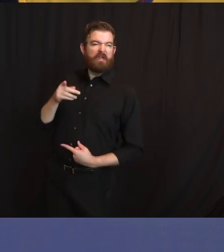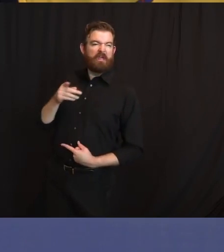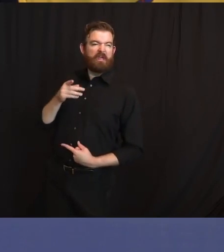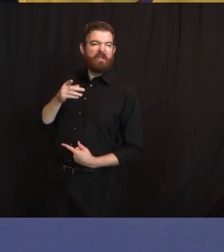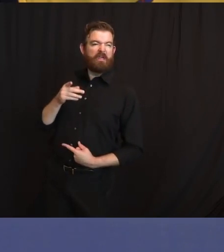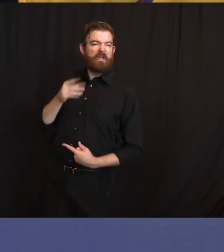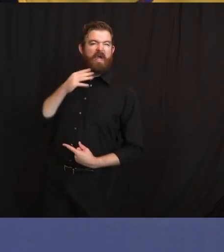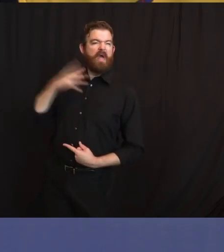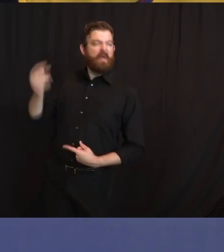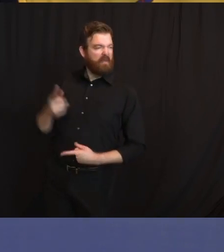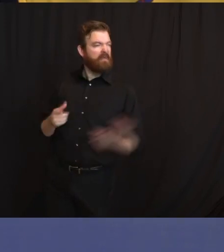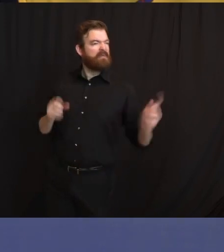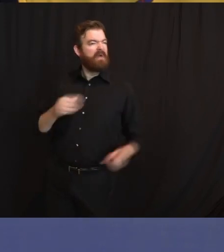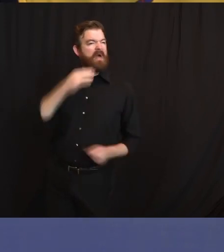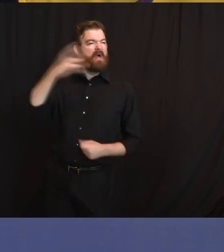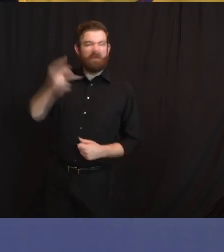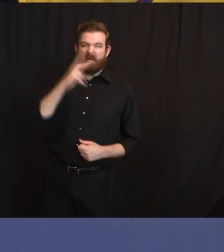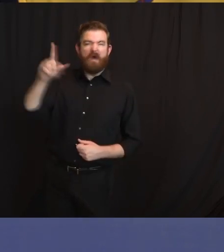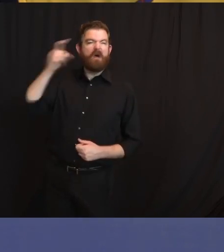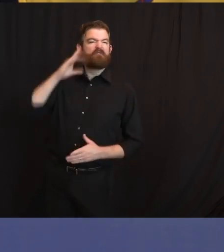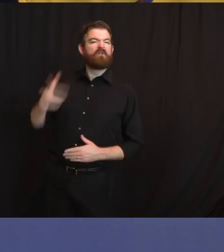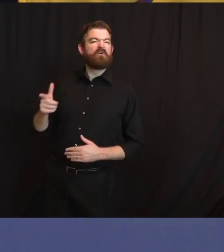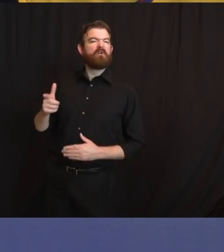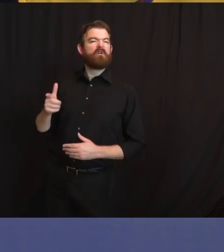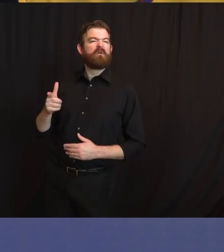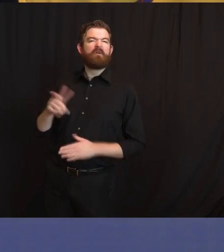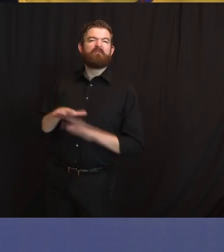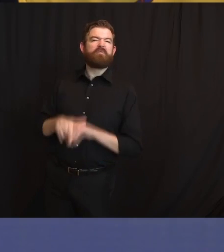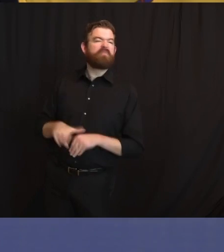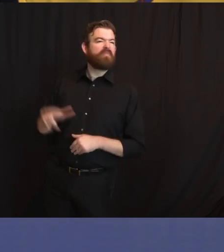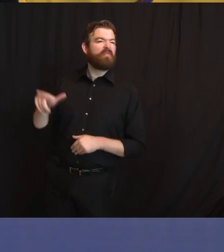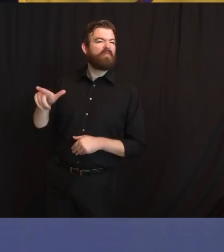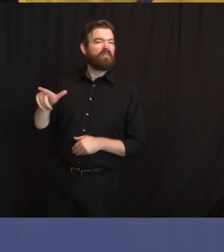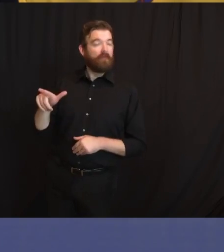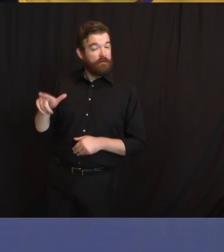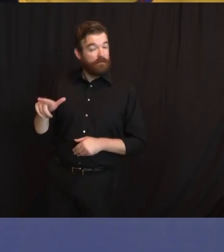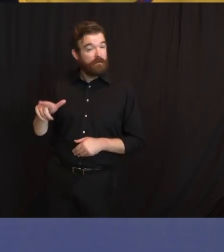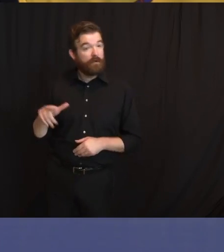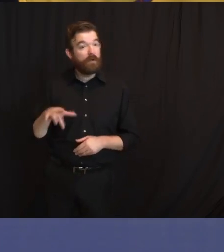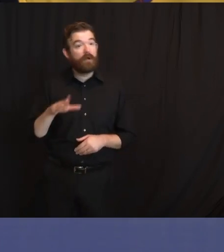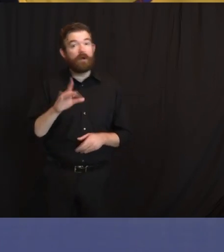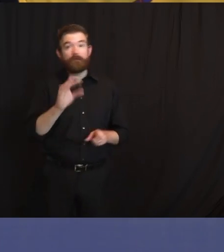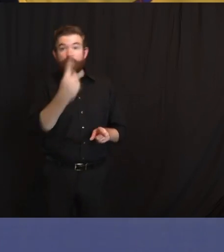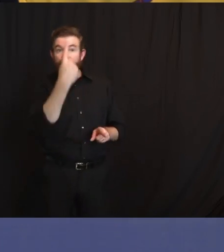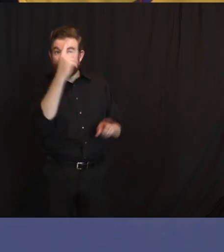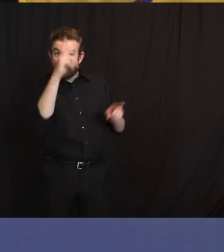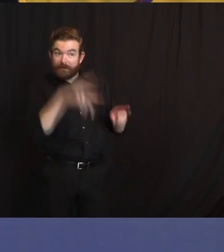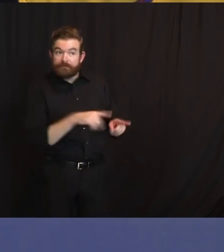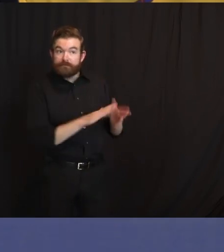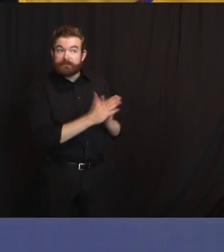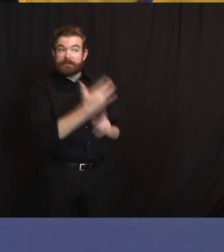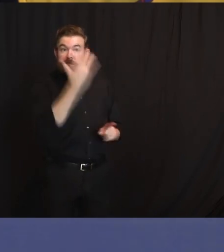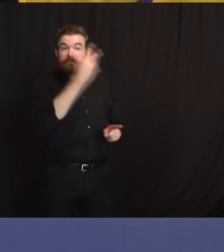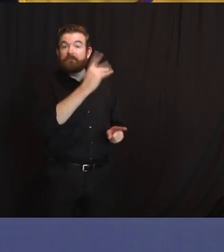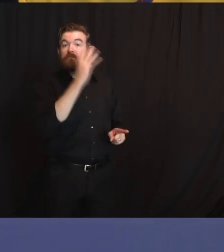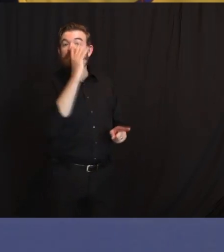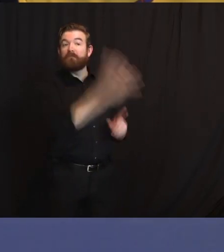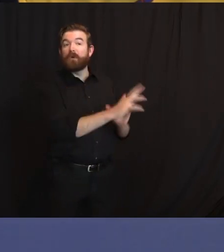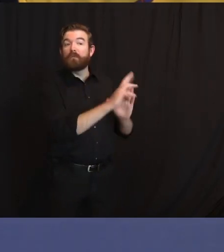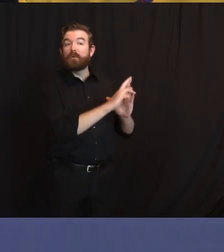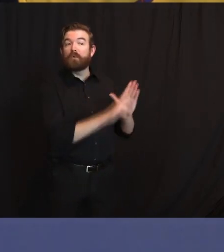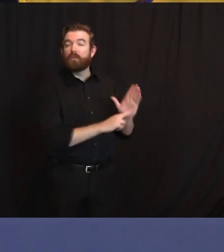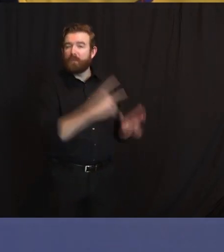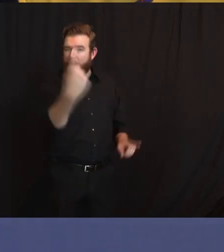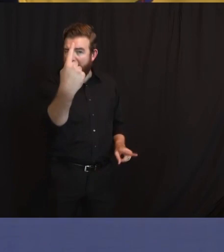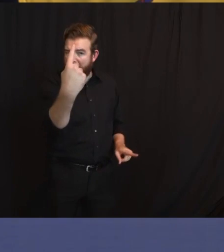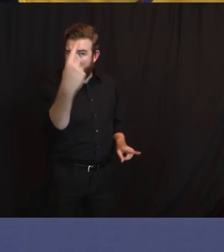it. If one person gets infected as a result of that, or if one person goes to the hospital